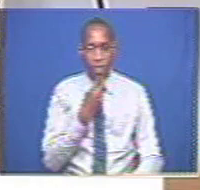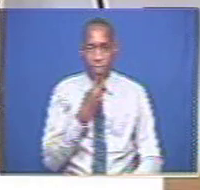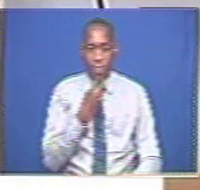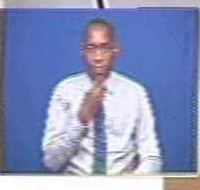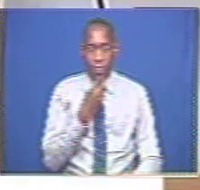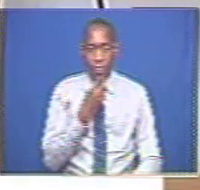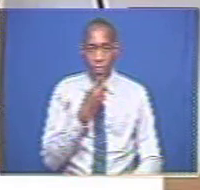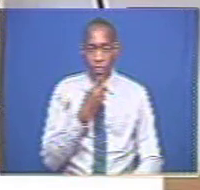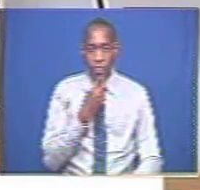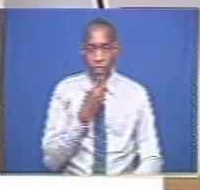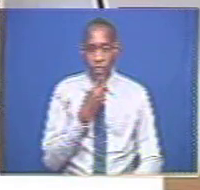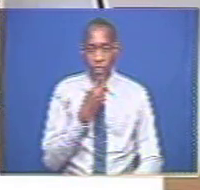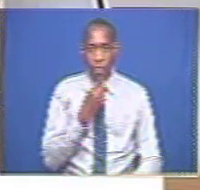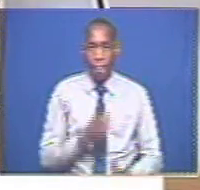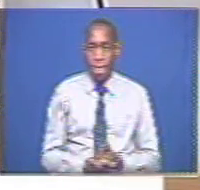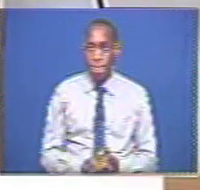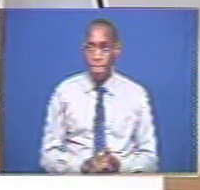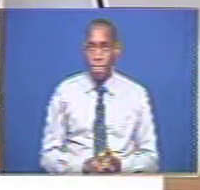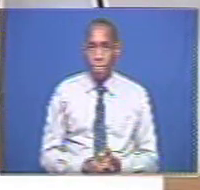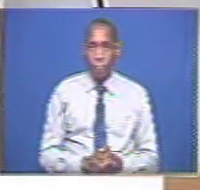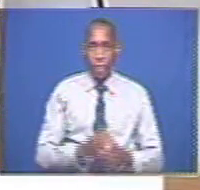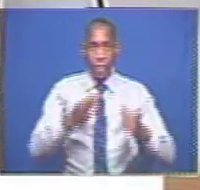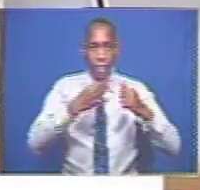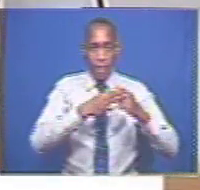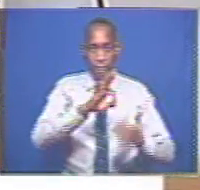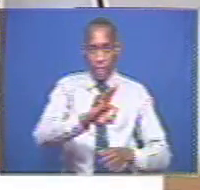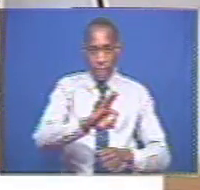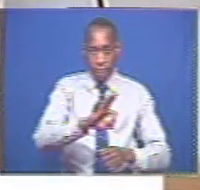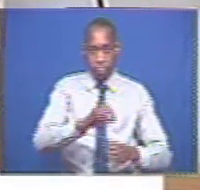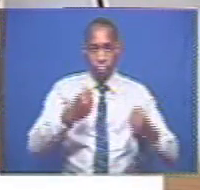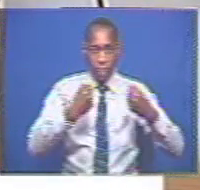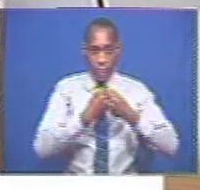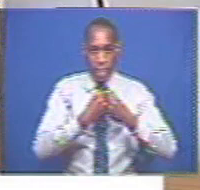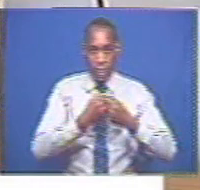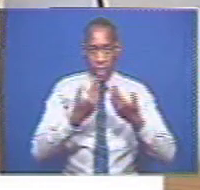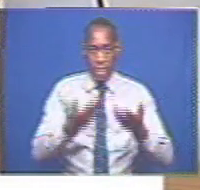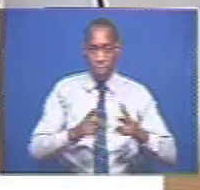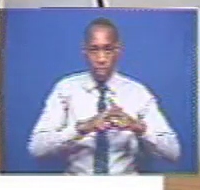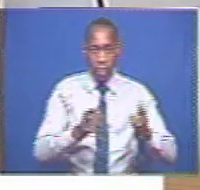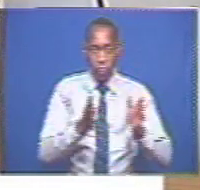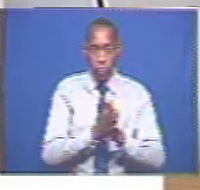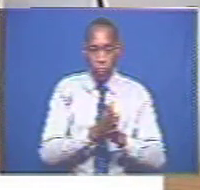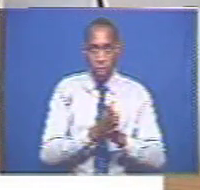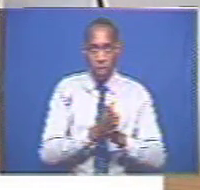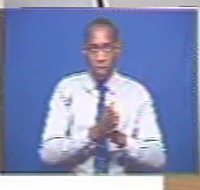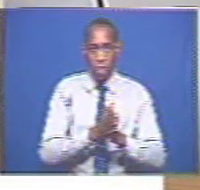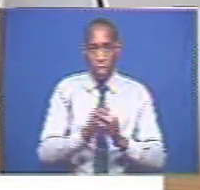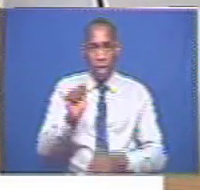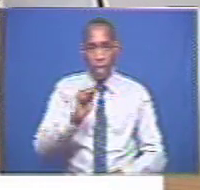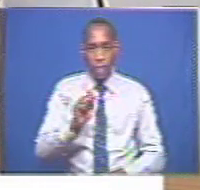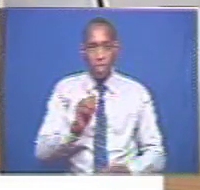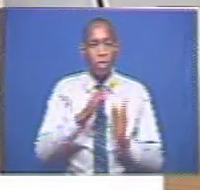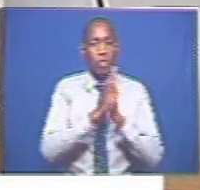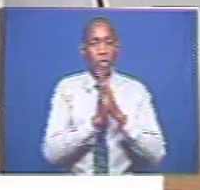And bring it together. I mean, 83 Mashemeji derbies. And I'll start with you, Aloyo. What is the story